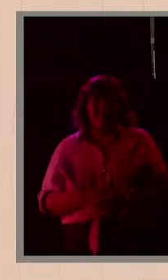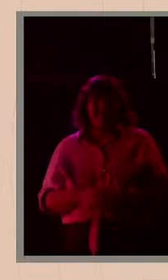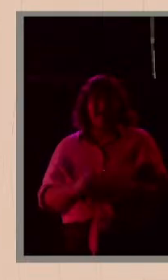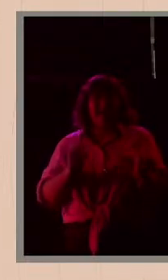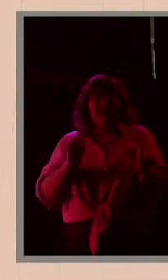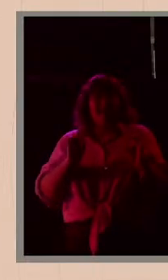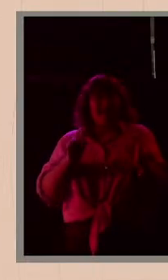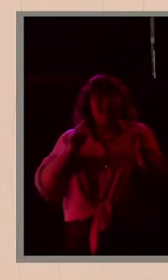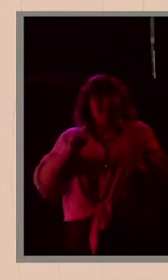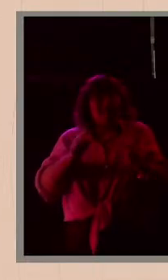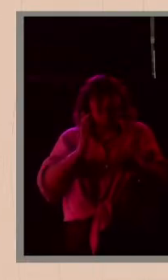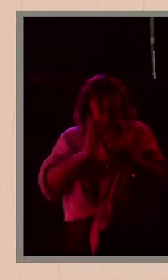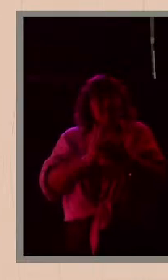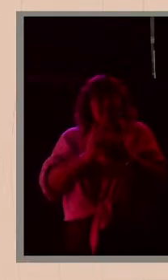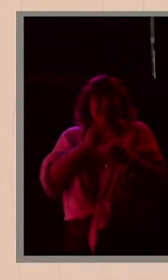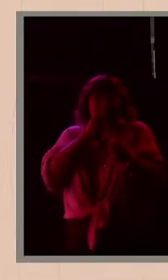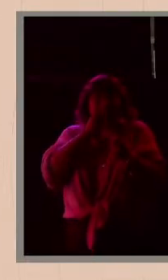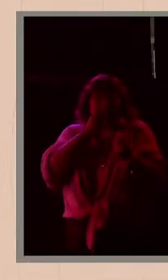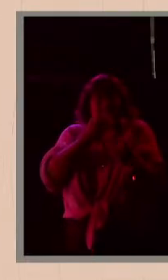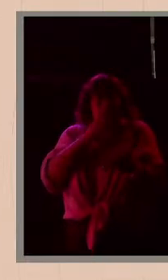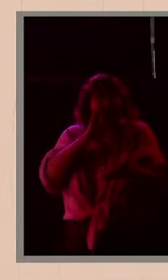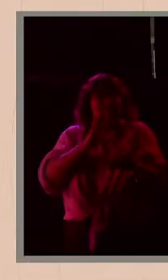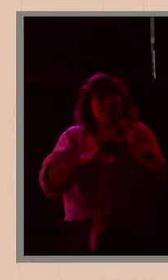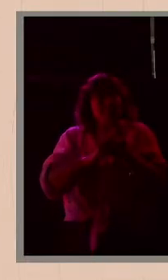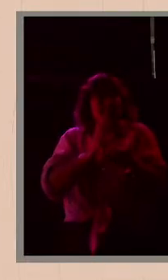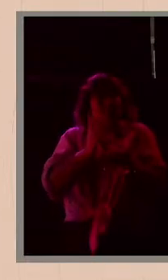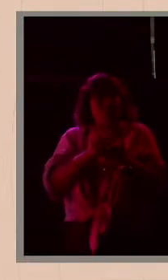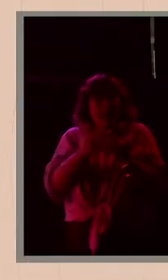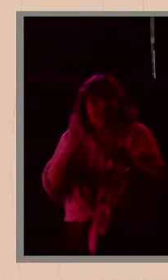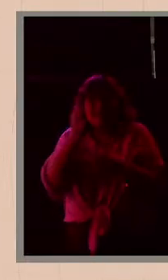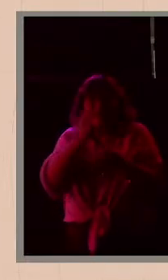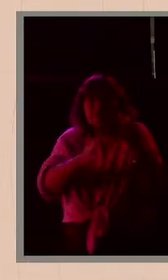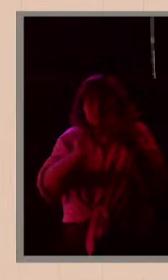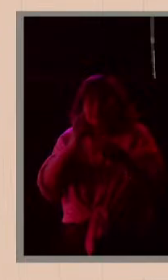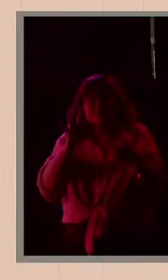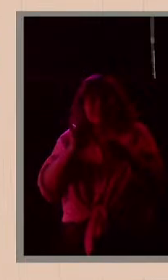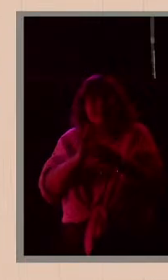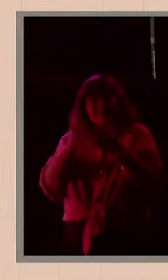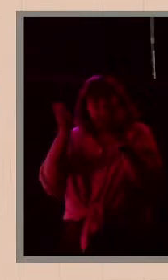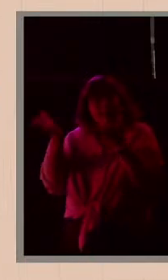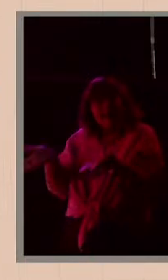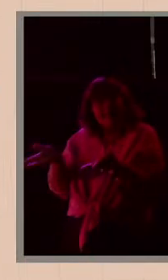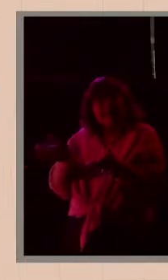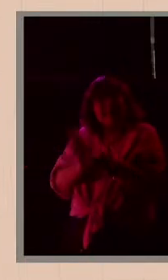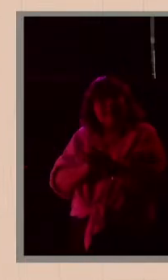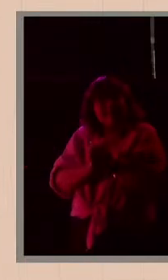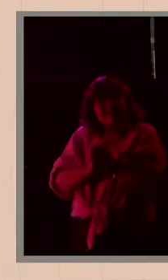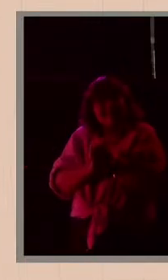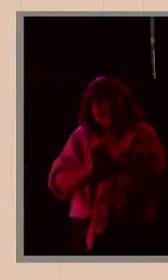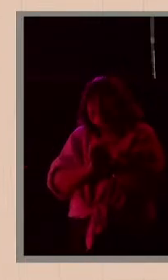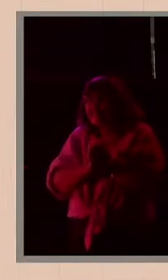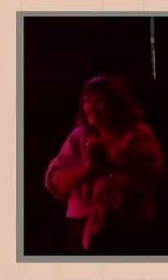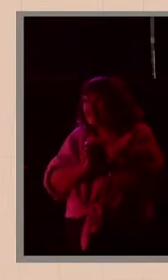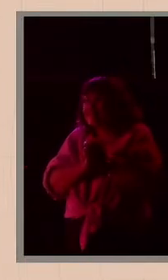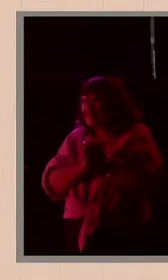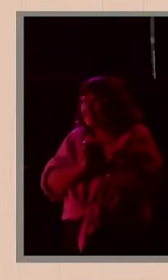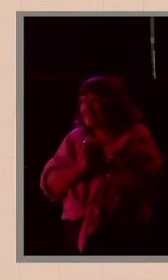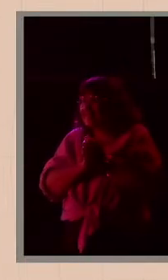That was a really fabulous experience. I'm sure. Does anybody have any questions about that?